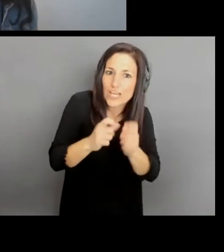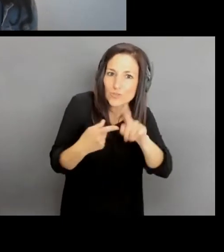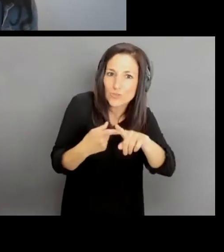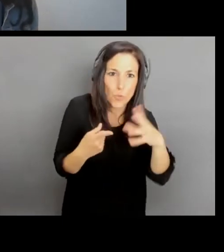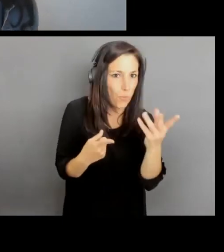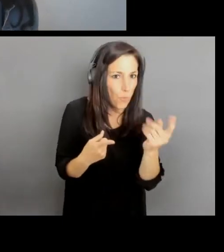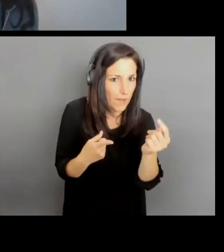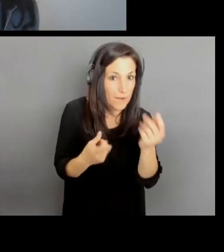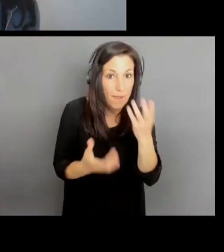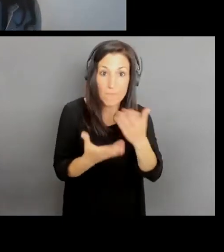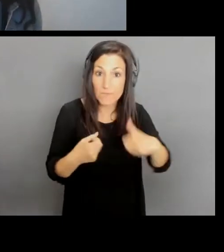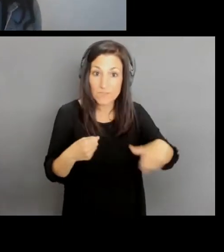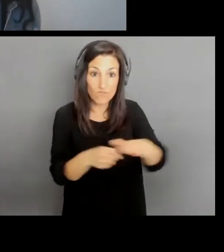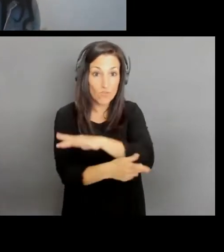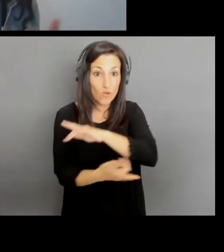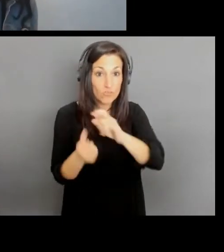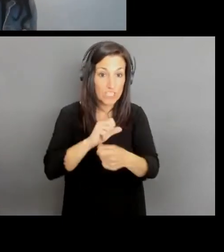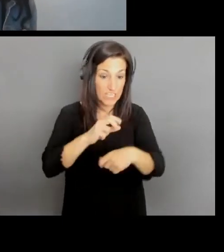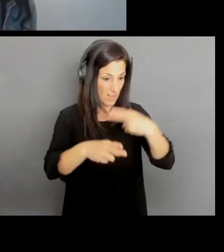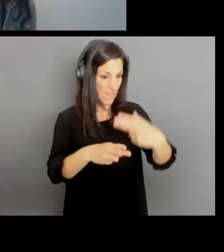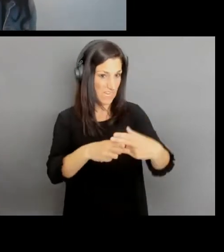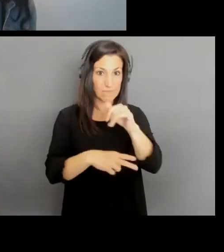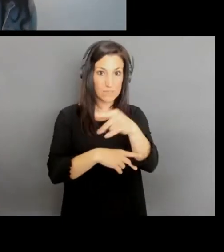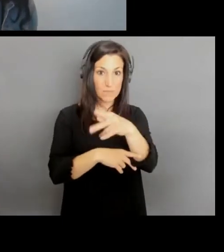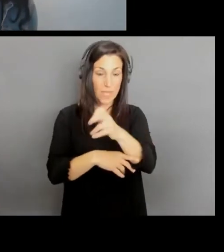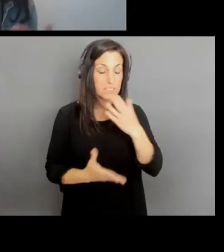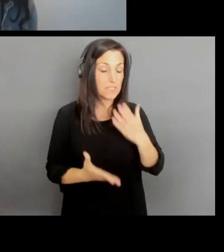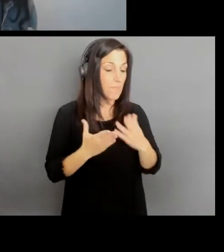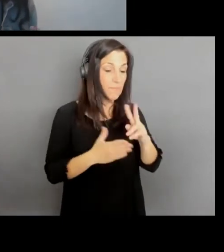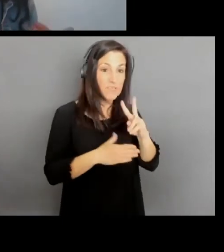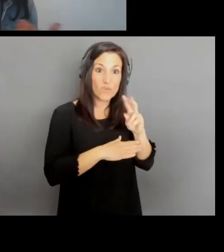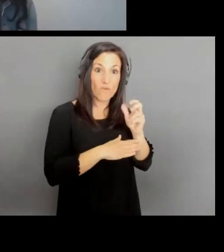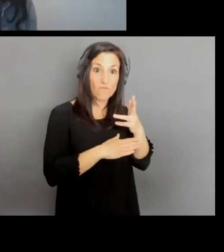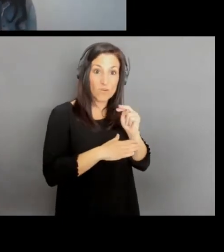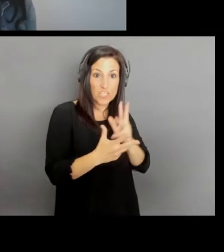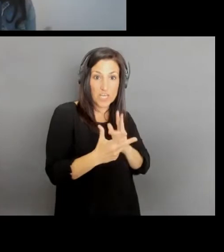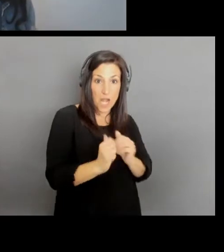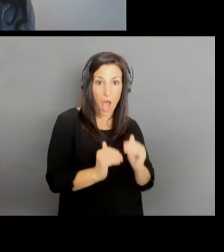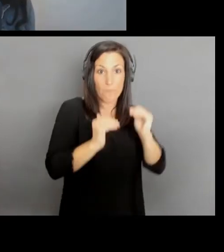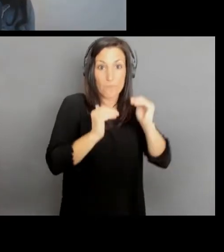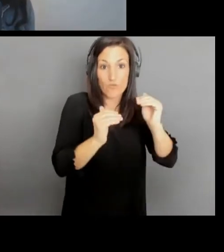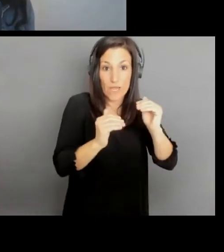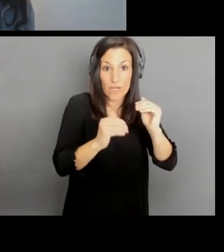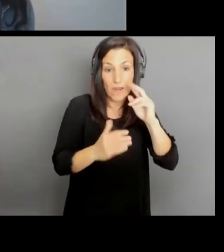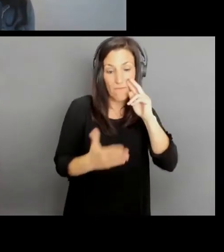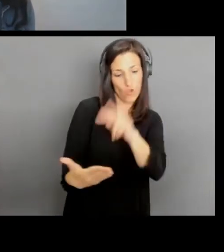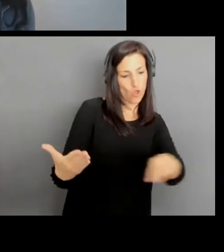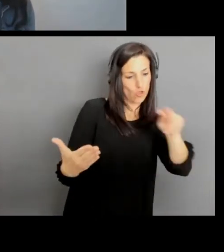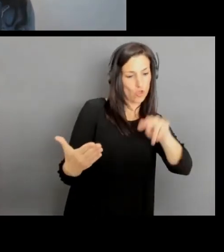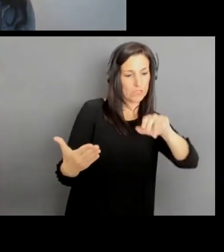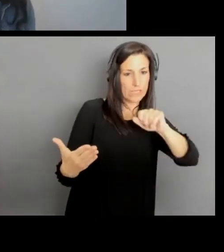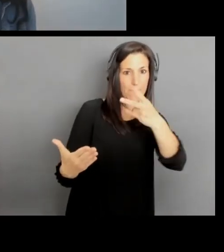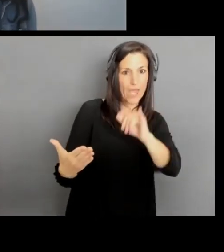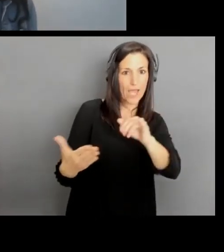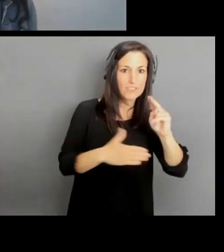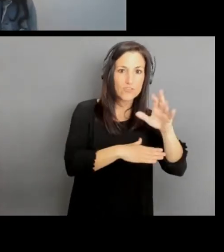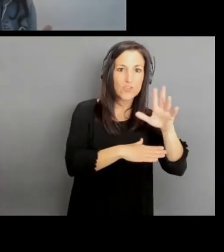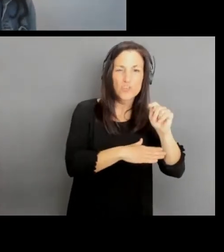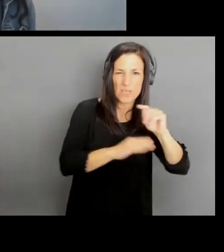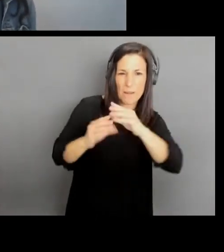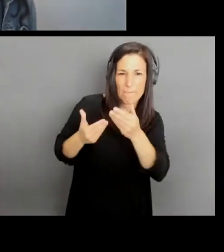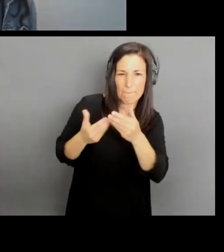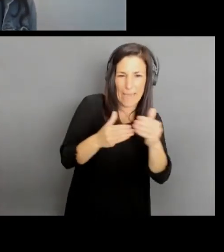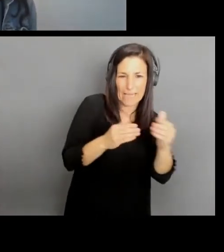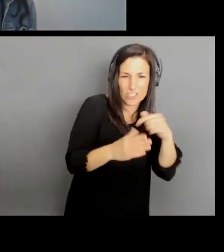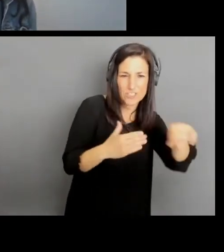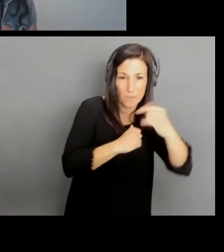of namespace. Sometimes it's a version upgrade when you look at the APIs and the NuGet packages that are being called. So then